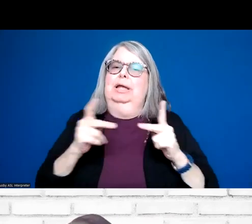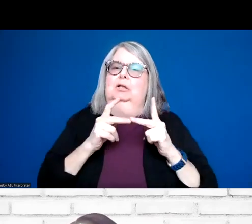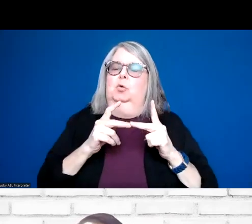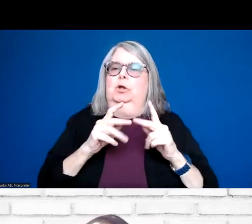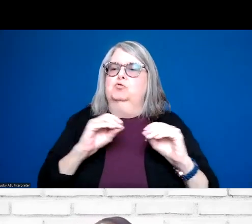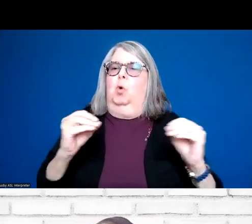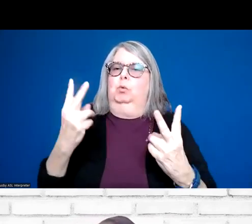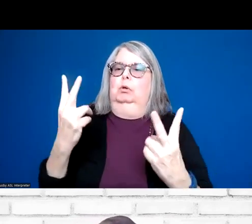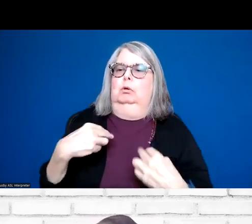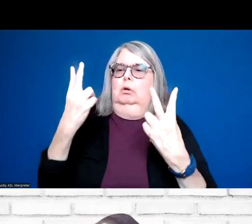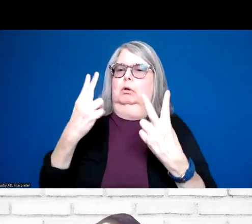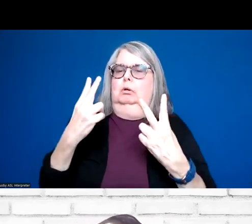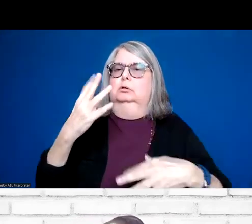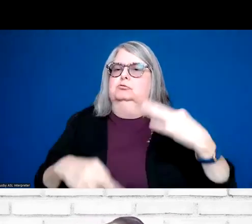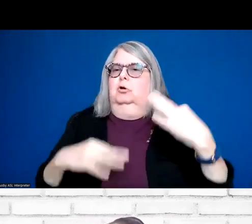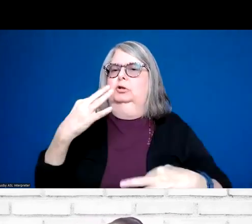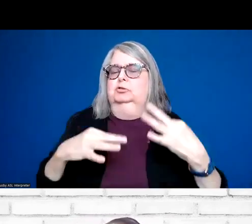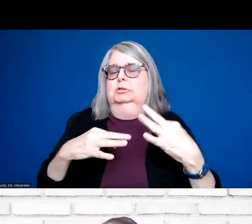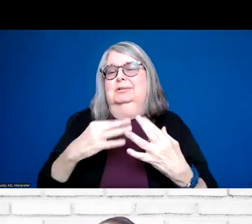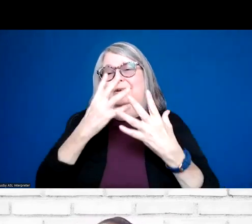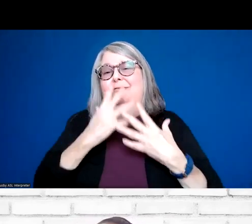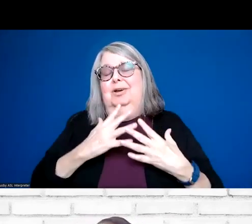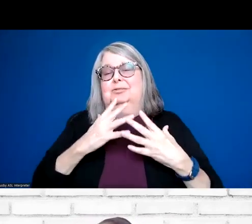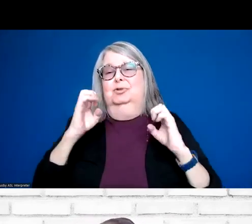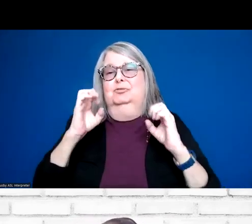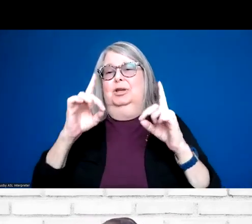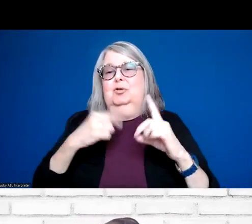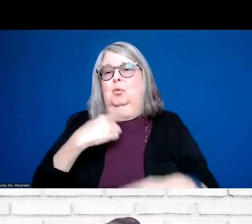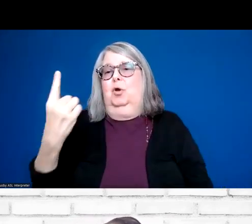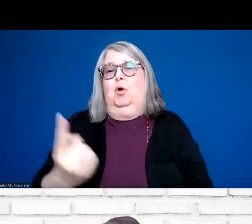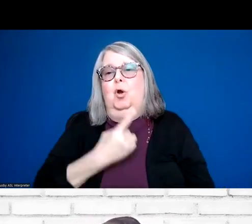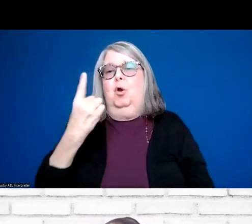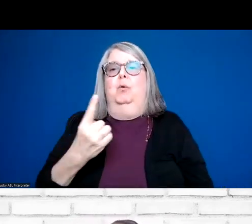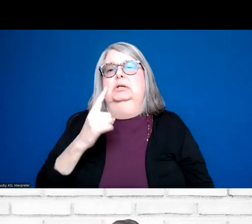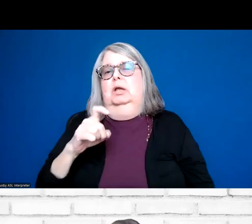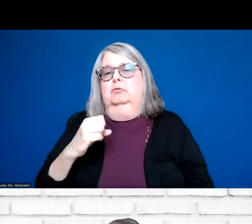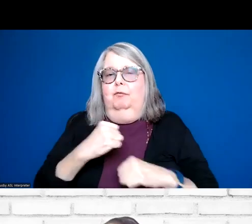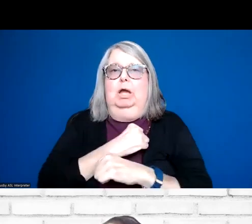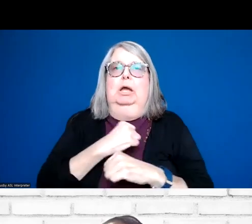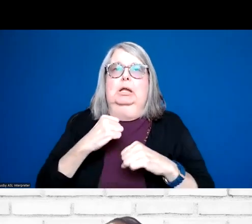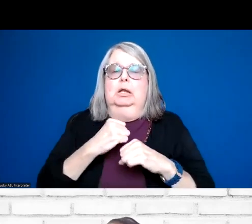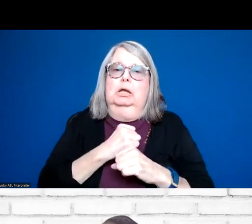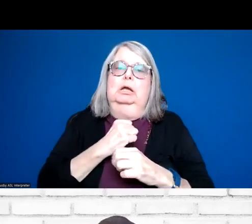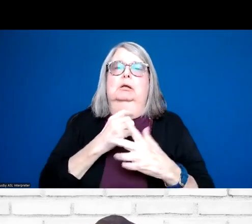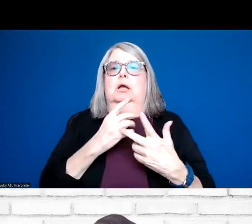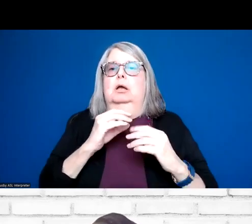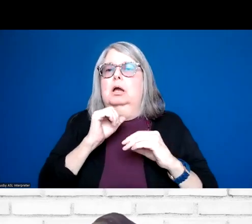and assisted. Unfortunately, when it comes to education, we are always having to fight this barrier of